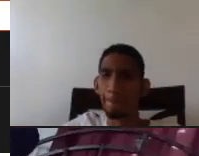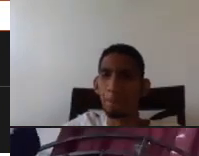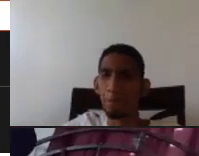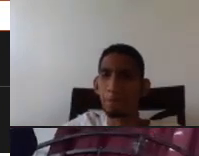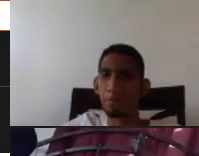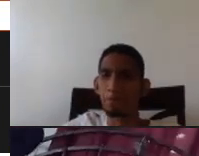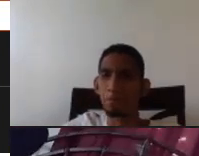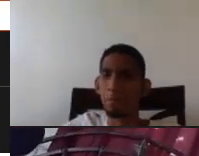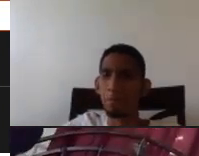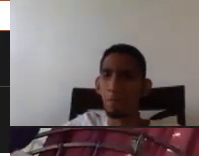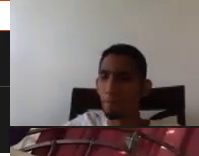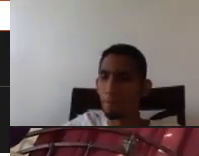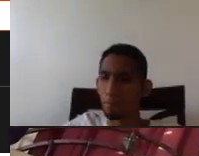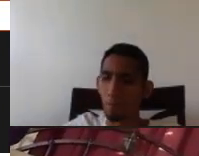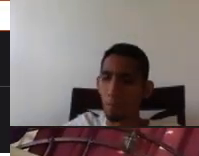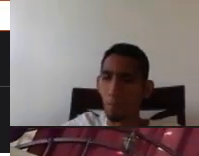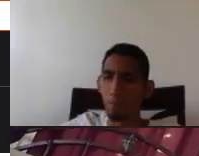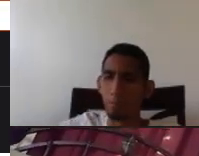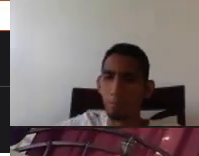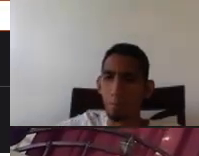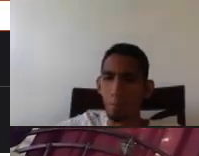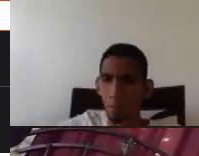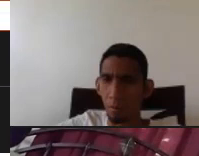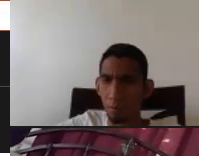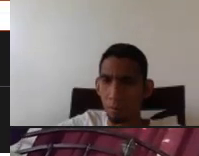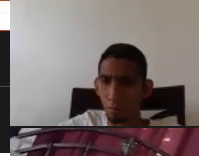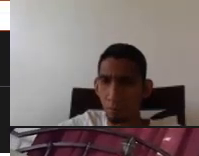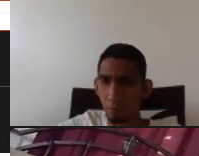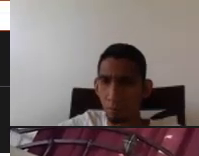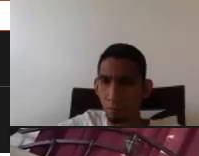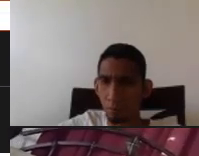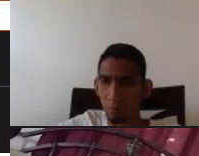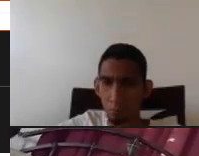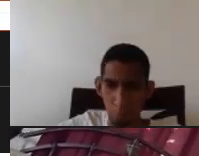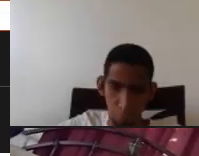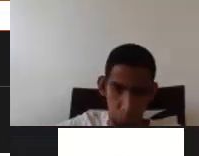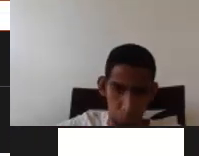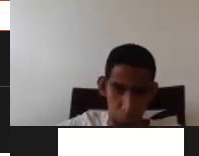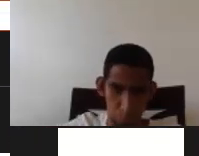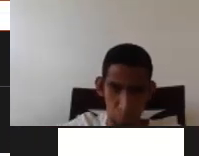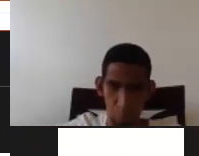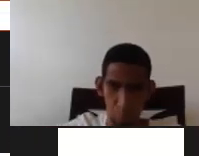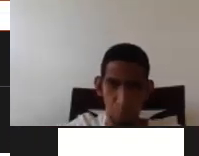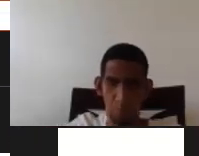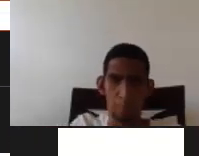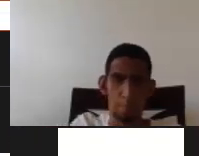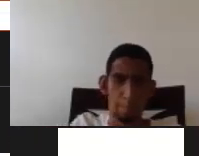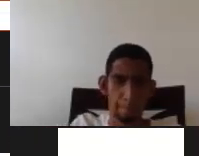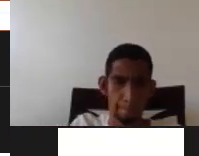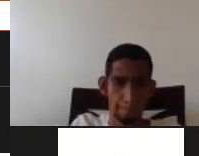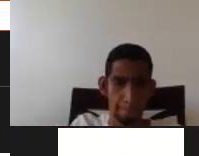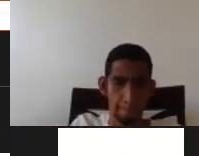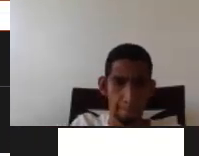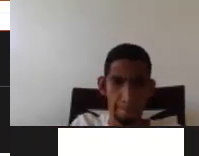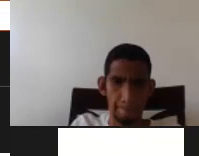want to make sure that the data types are diverse as well. So this really is a transformational approach to participation.